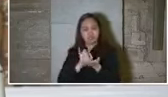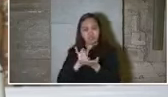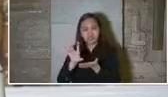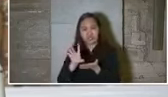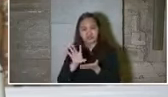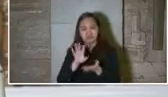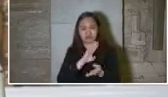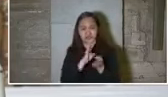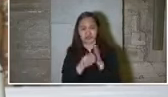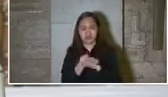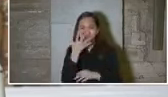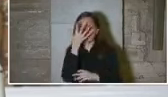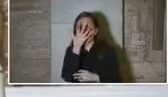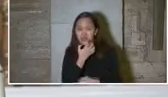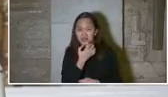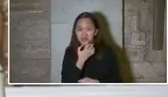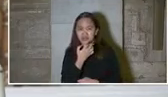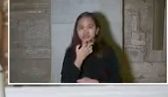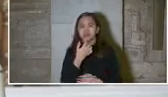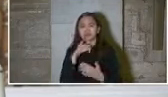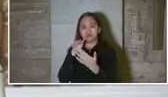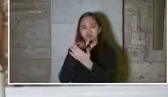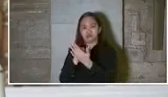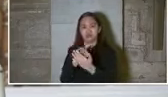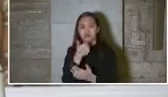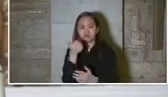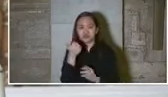angry with others.